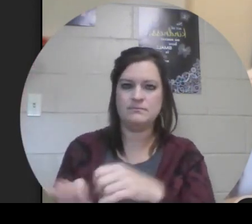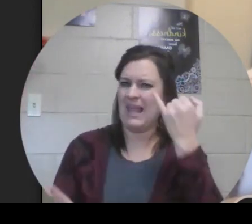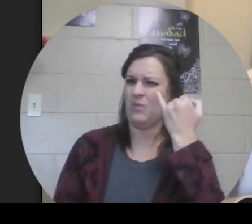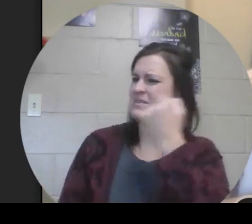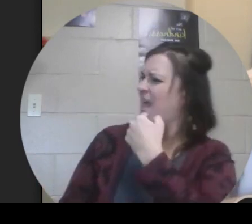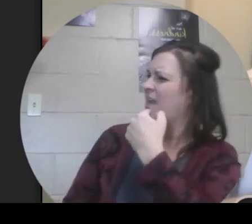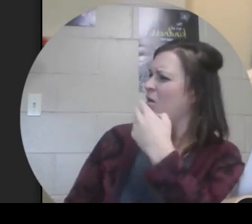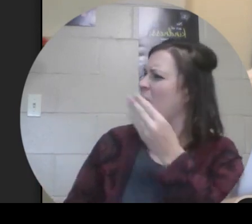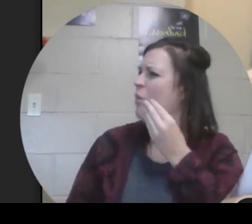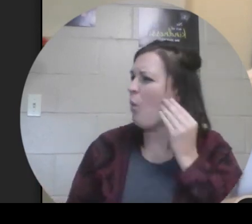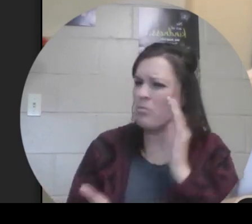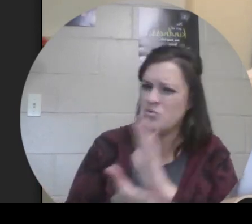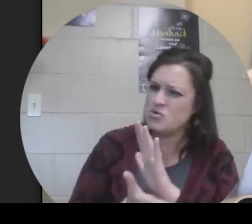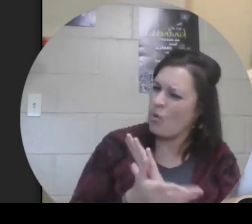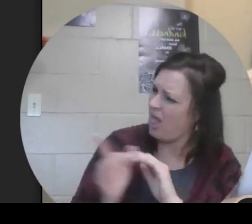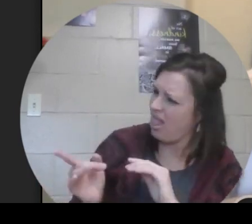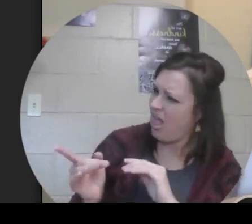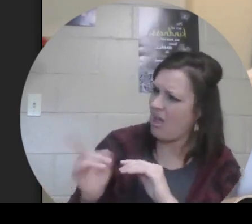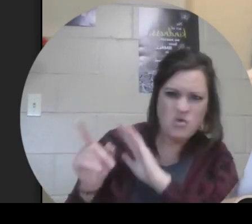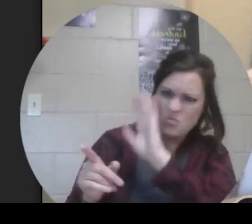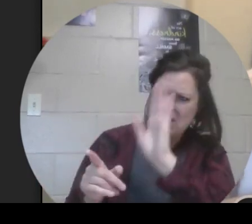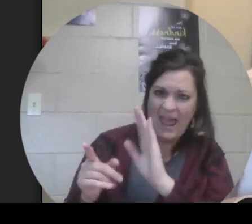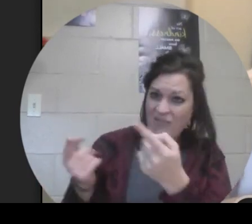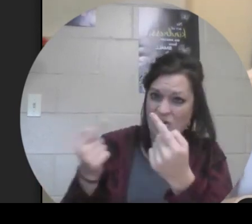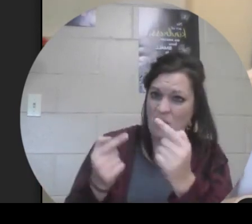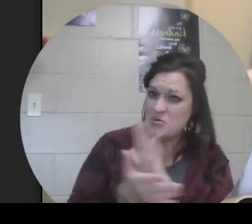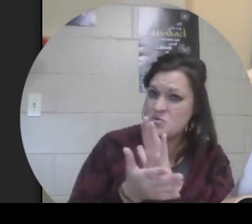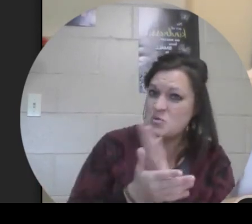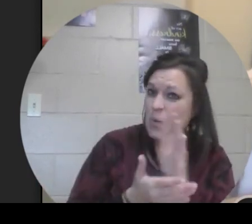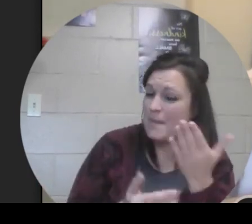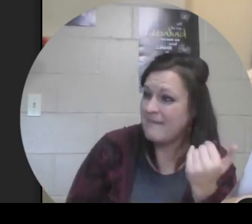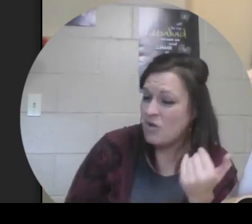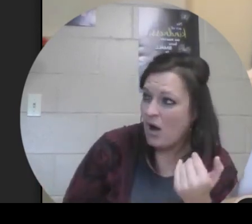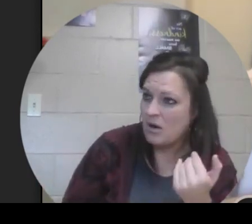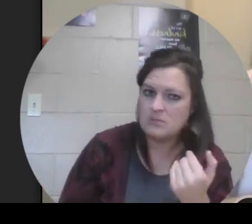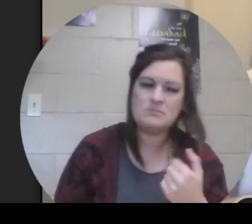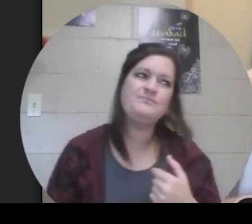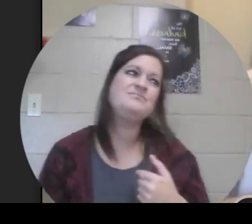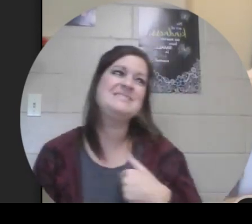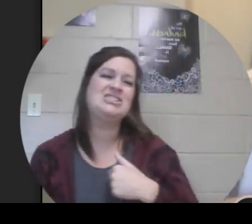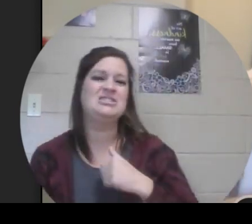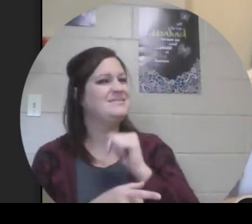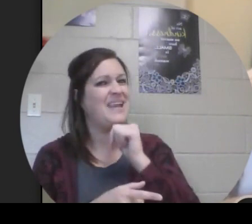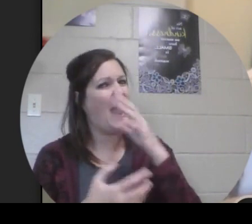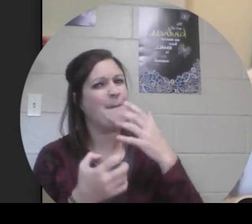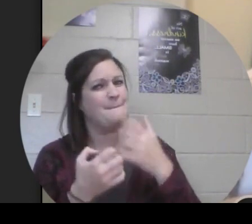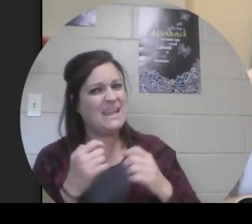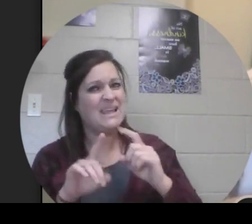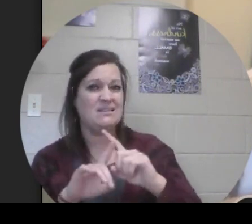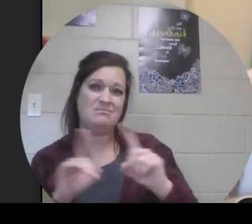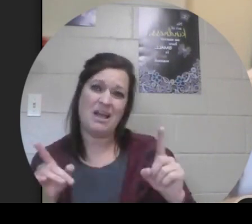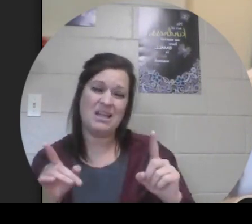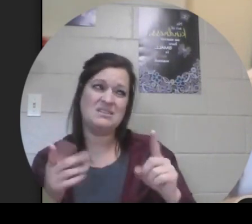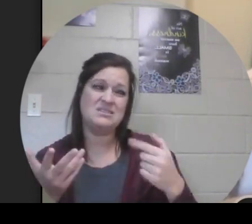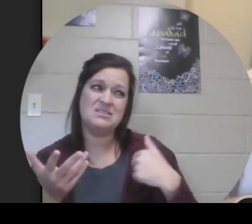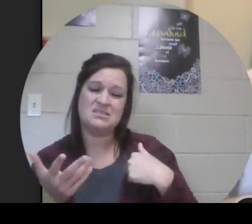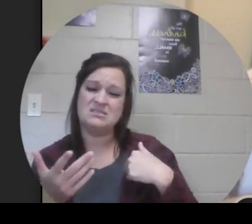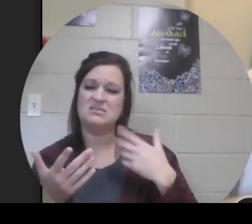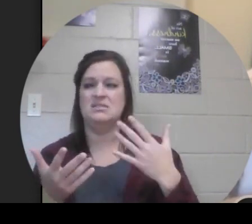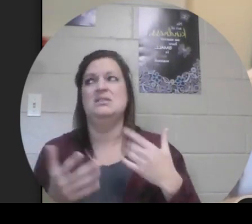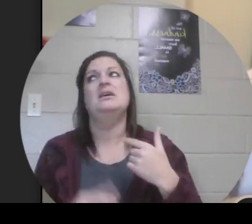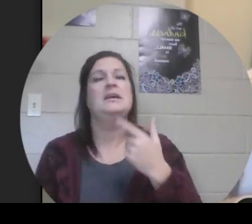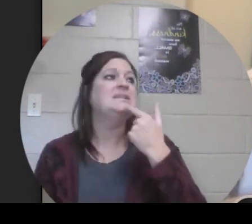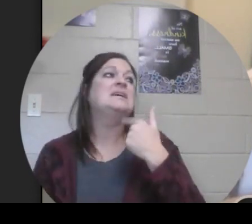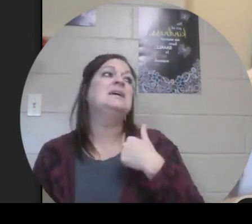mean, but the way she said it sounded like I didn't know anything. I did my schoolwork at home, I started to